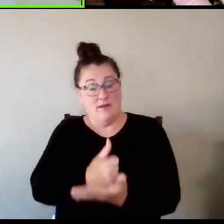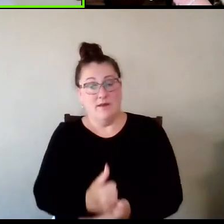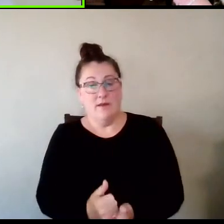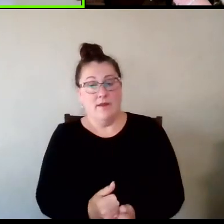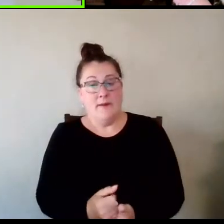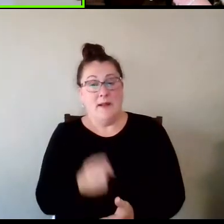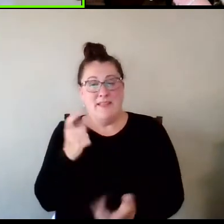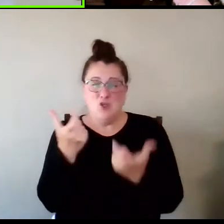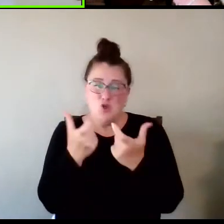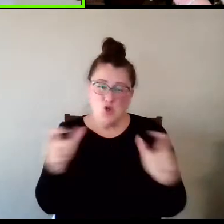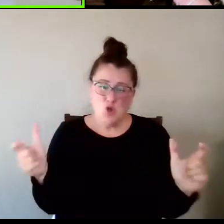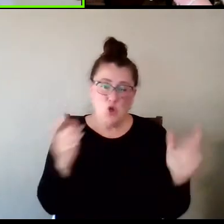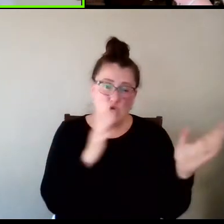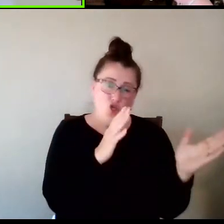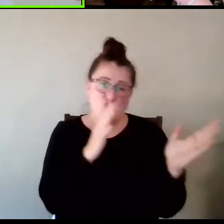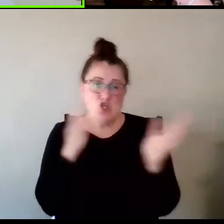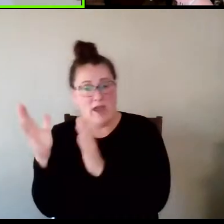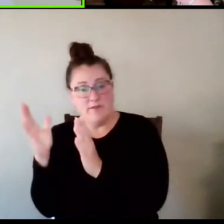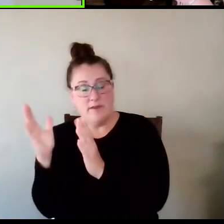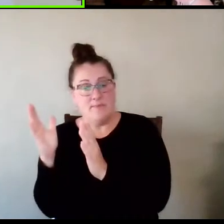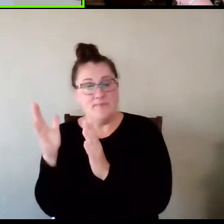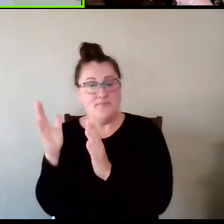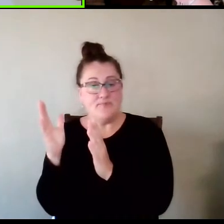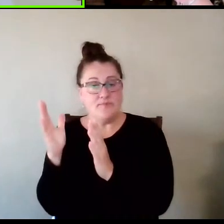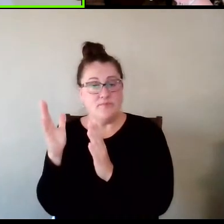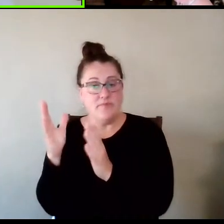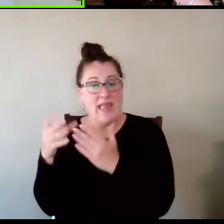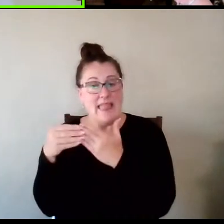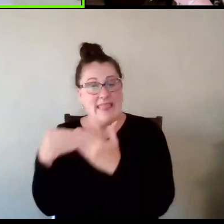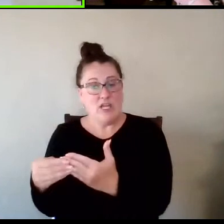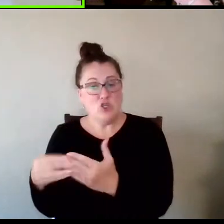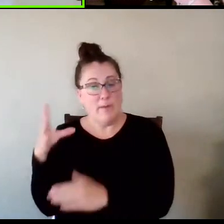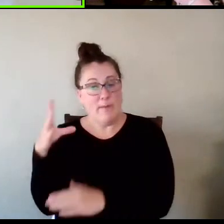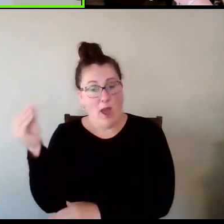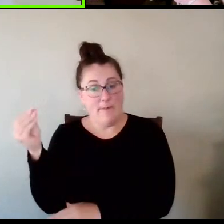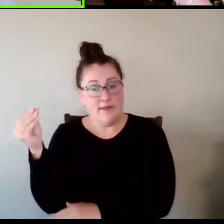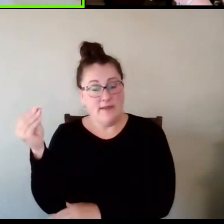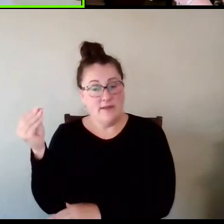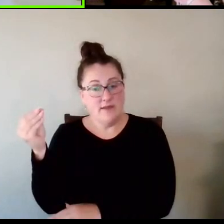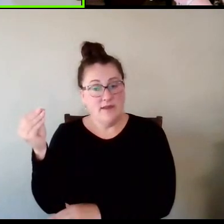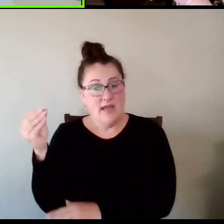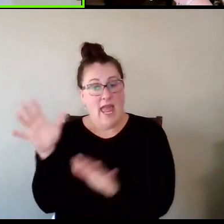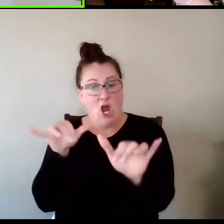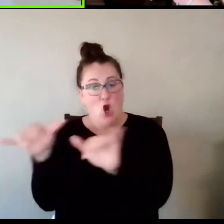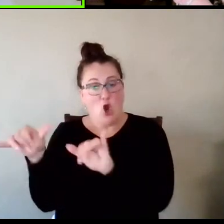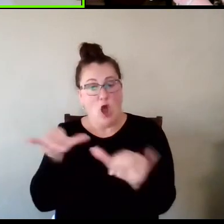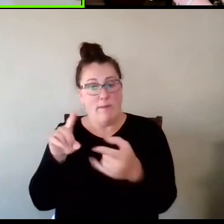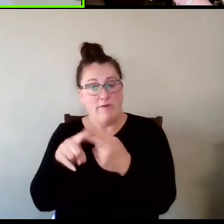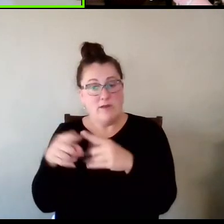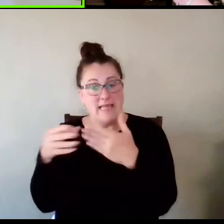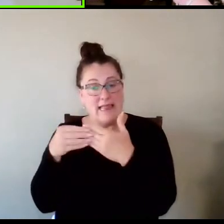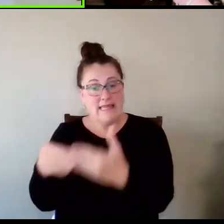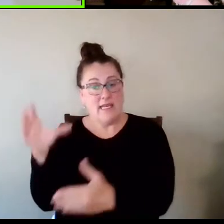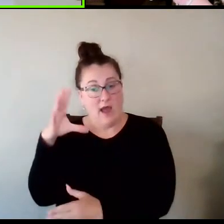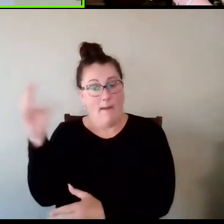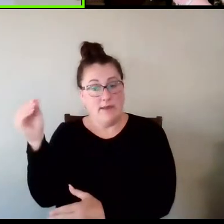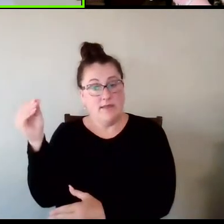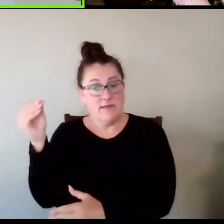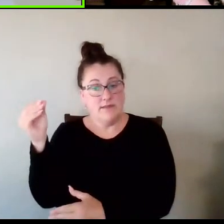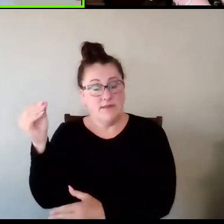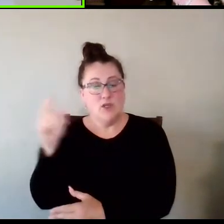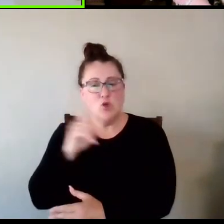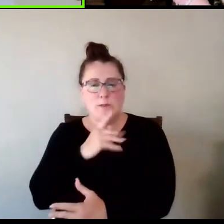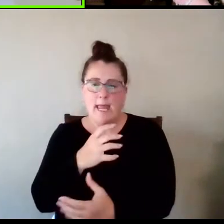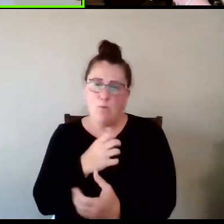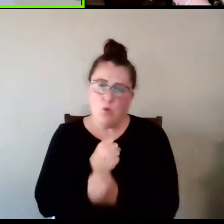is a huge shift in the leadership of companies, and all of our common friends who lead companies are embracing